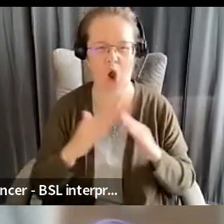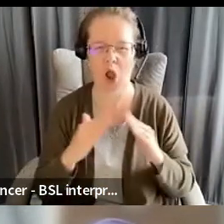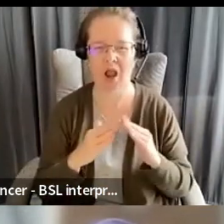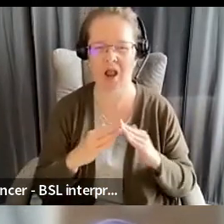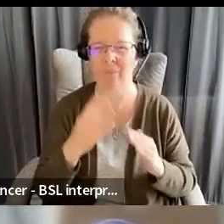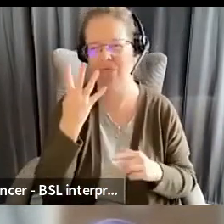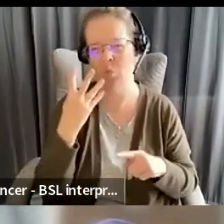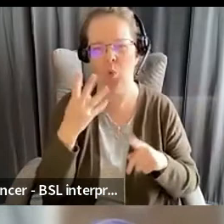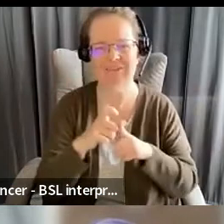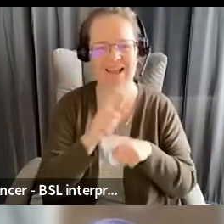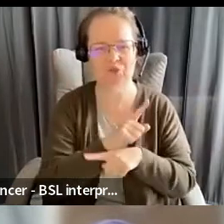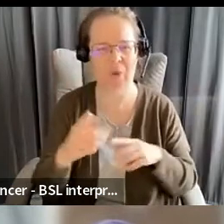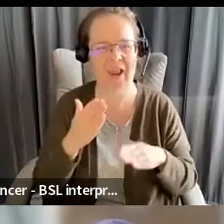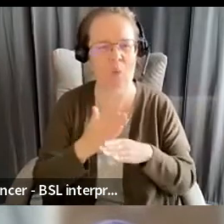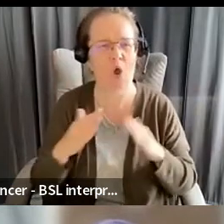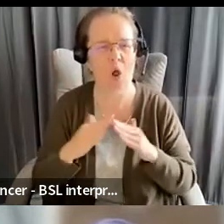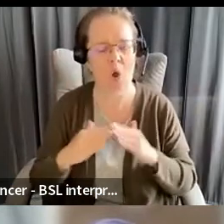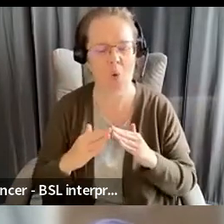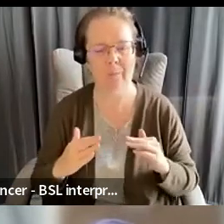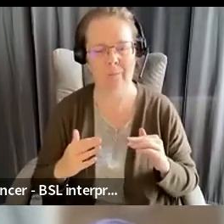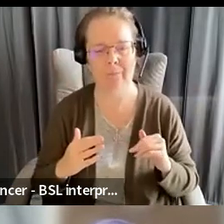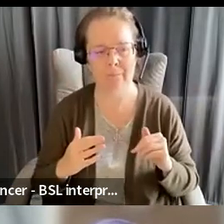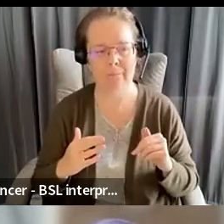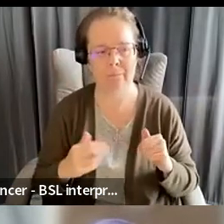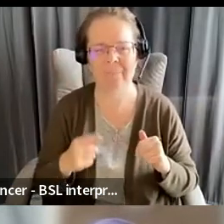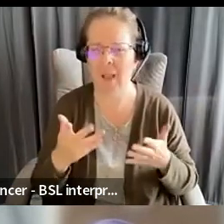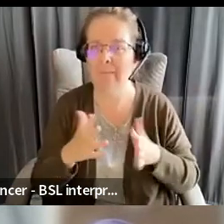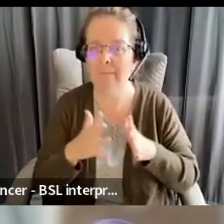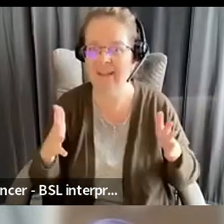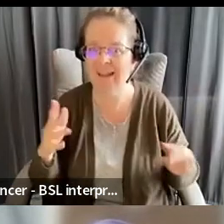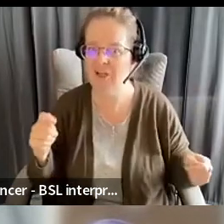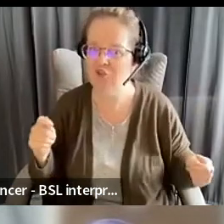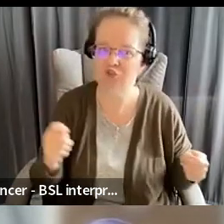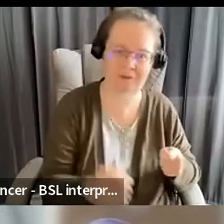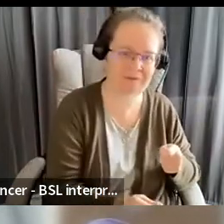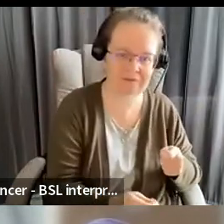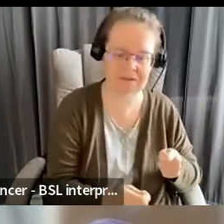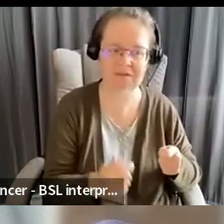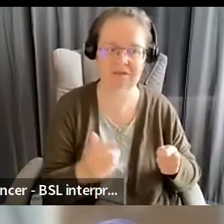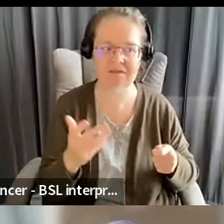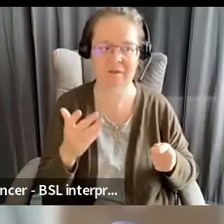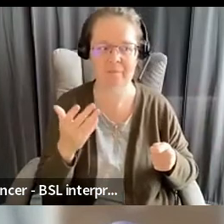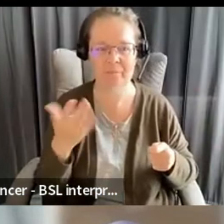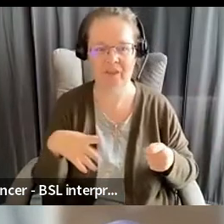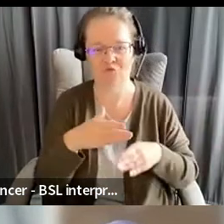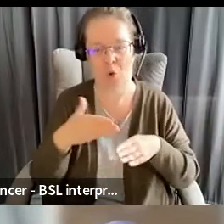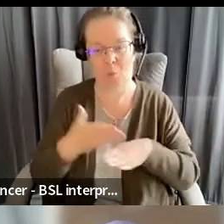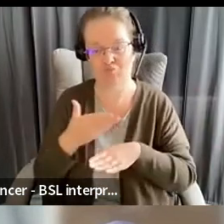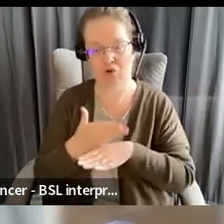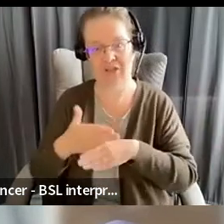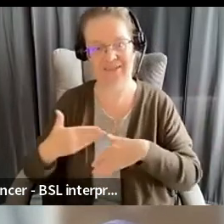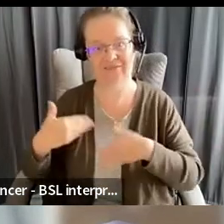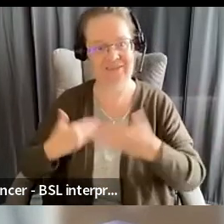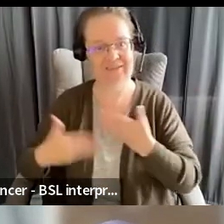4 days a week, it's a big shift, like from your productivity perspective,